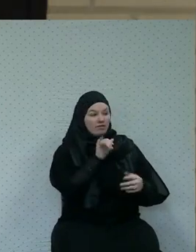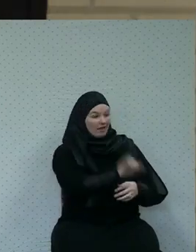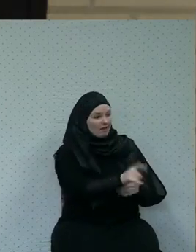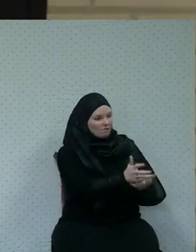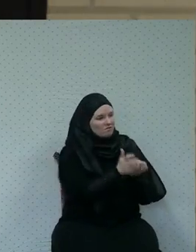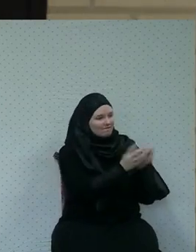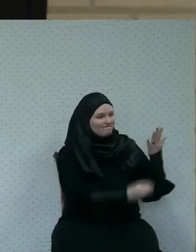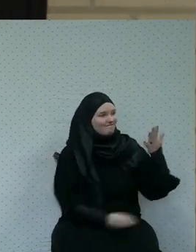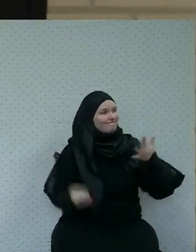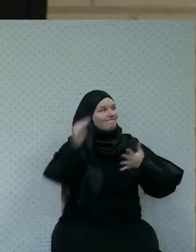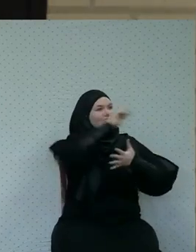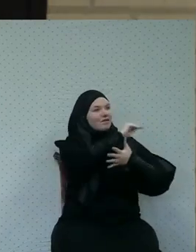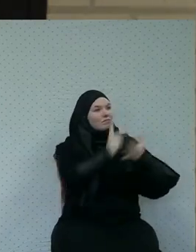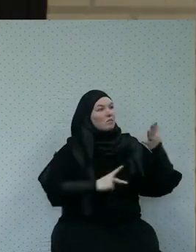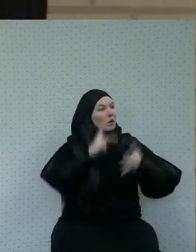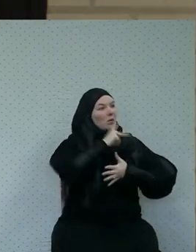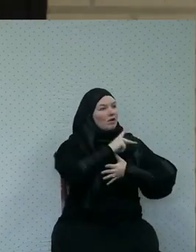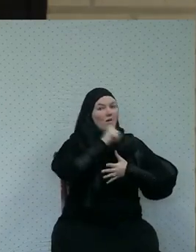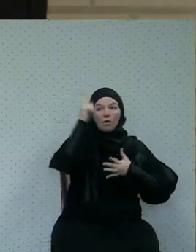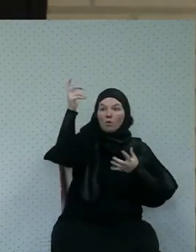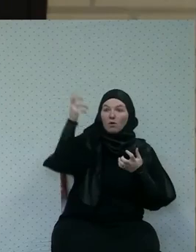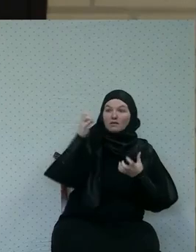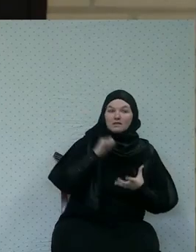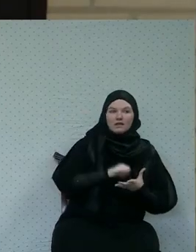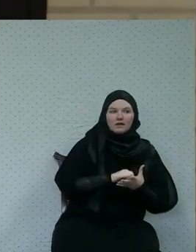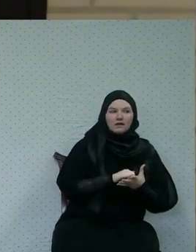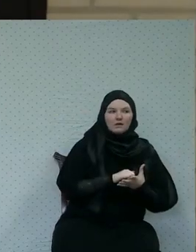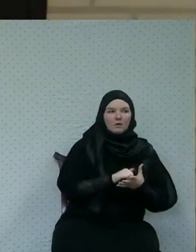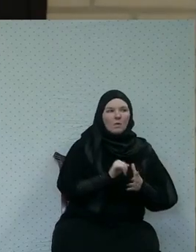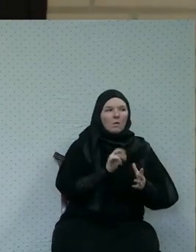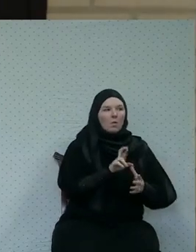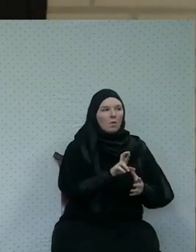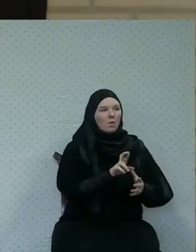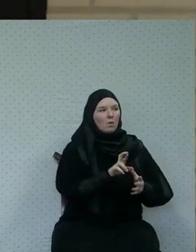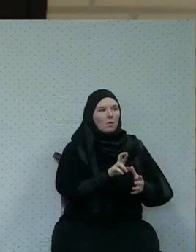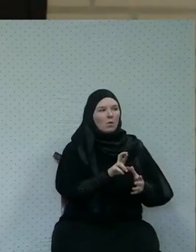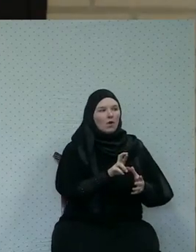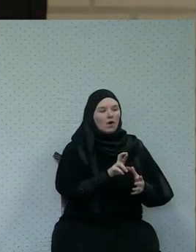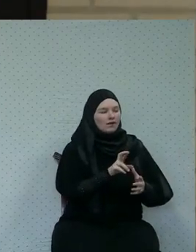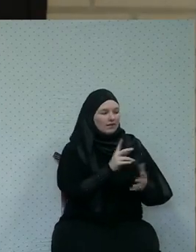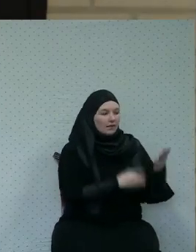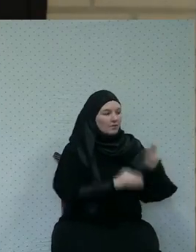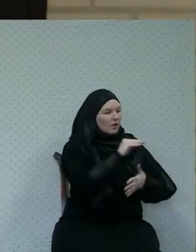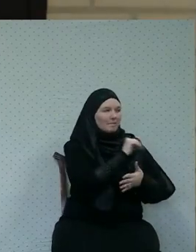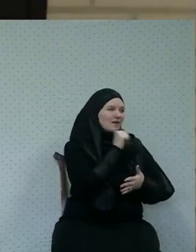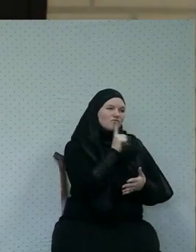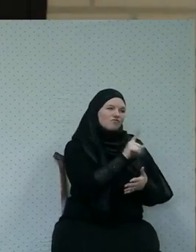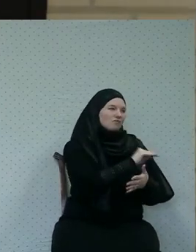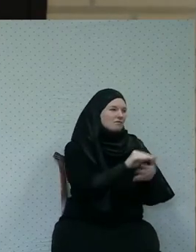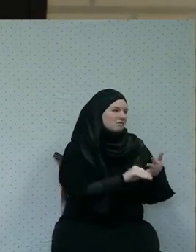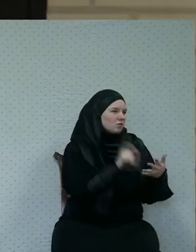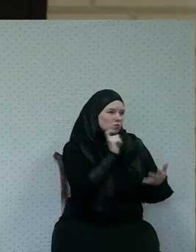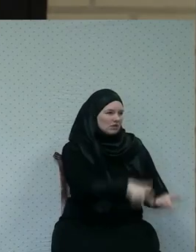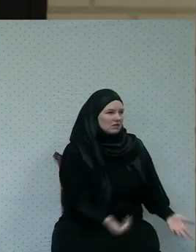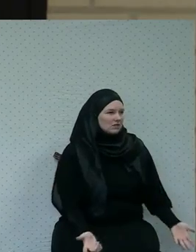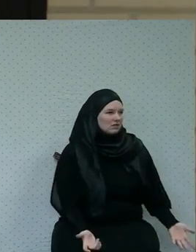priority that Allah wants us to do? Or is it the priority of the moment? Is it the time